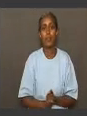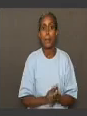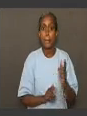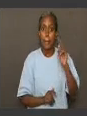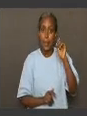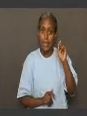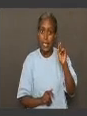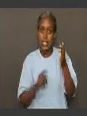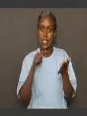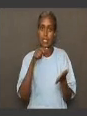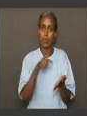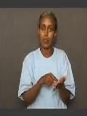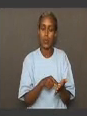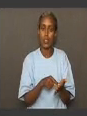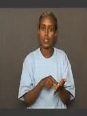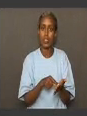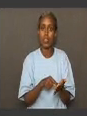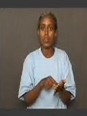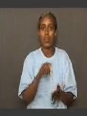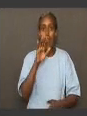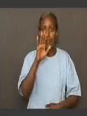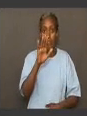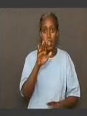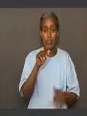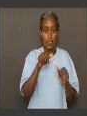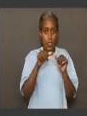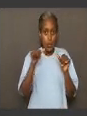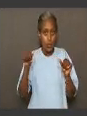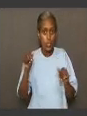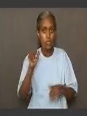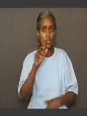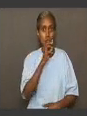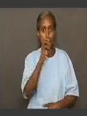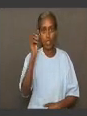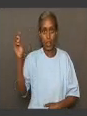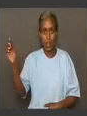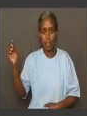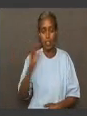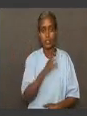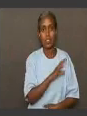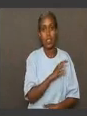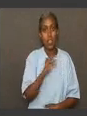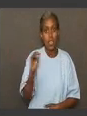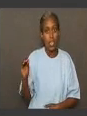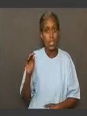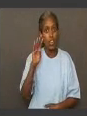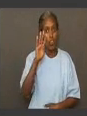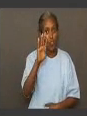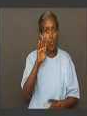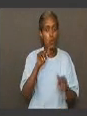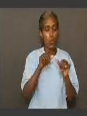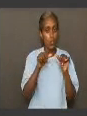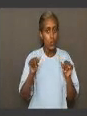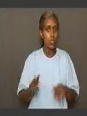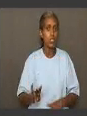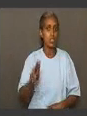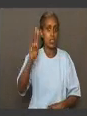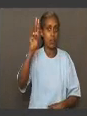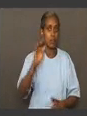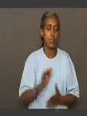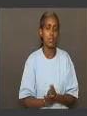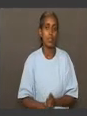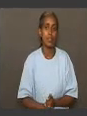T is a point that is 5 units to the right and 4 units up.